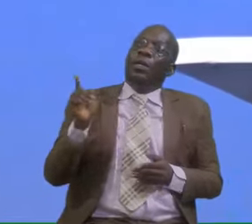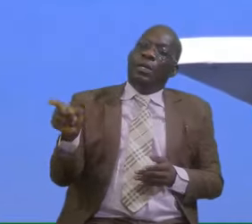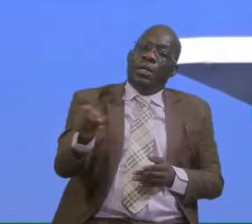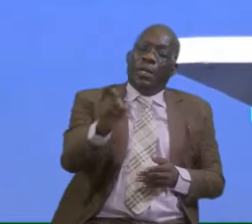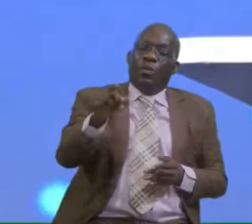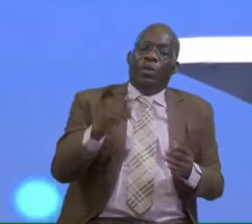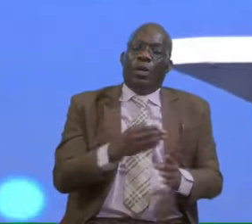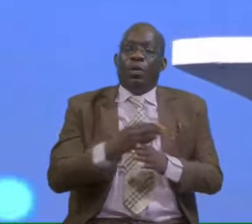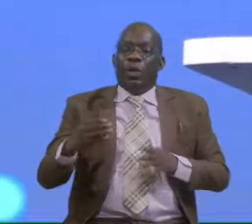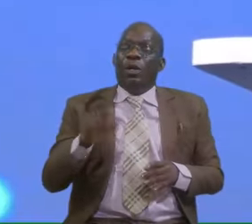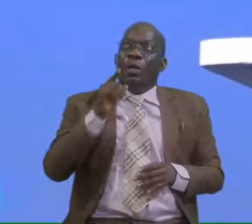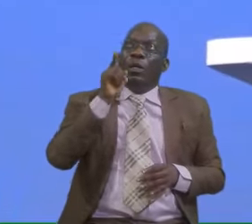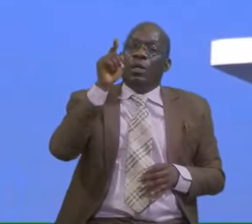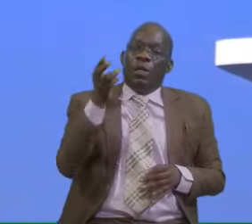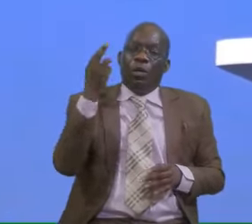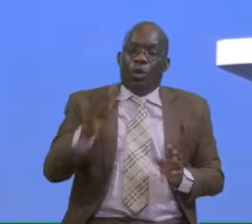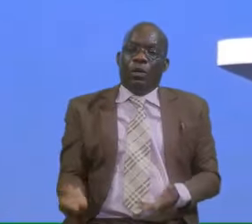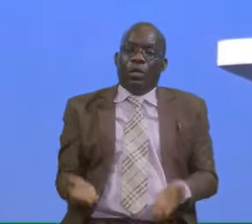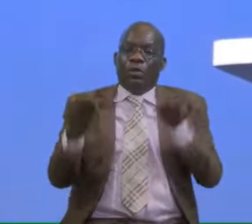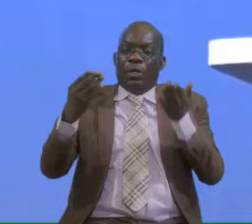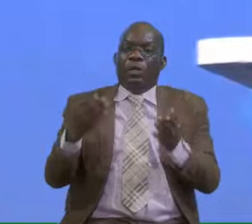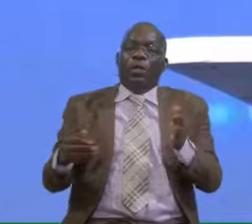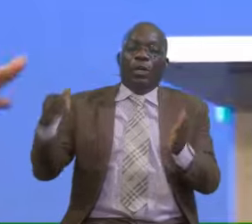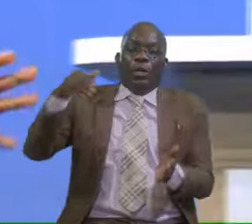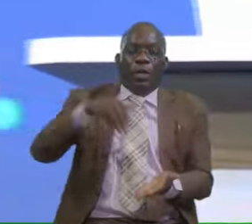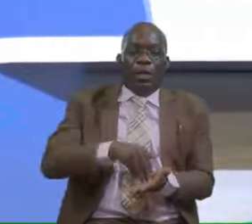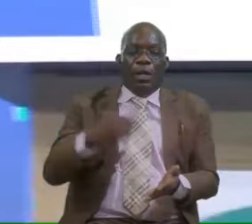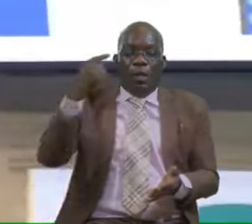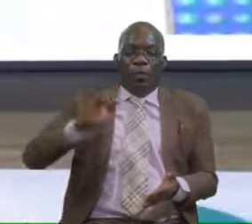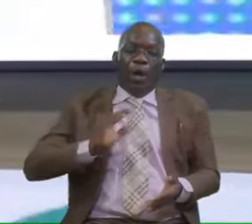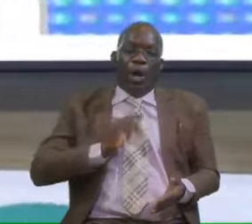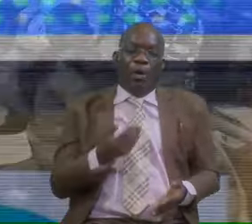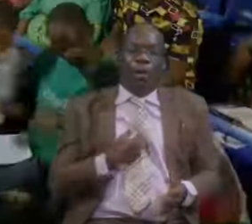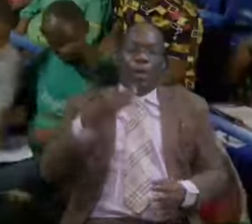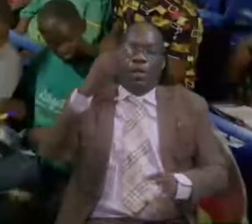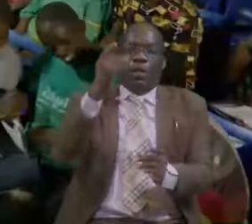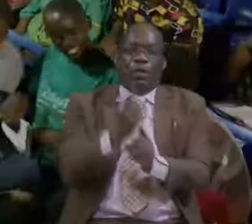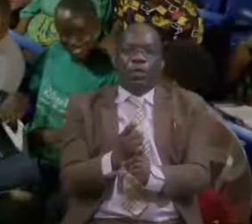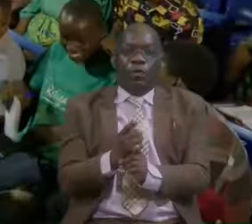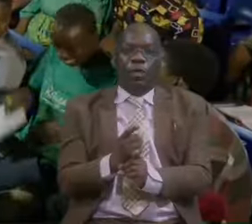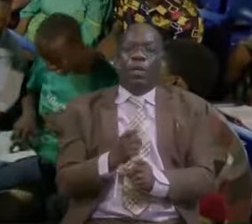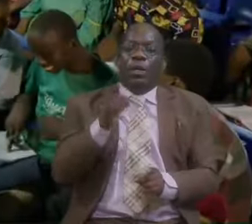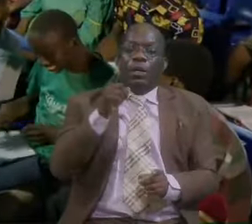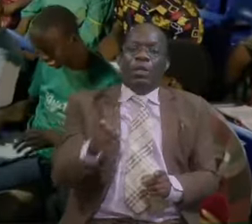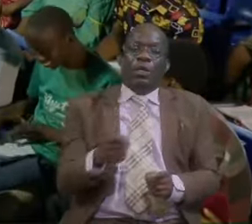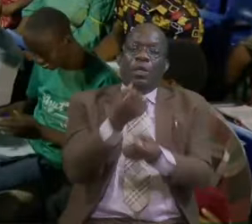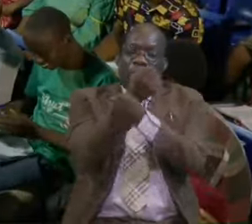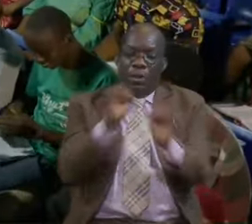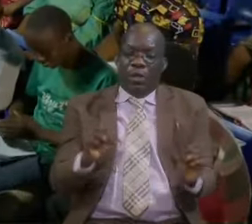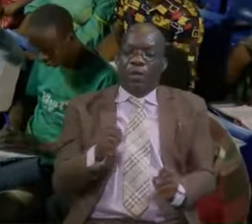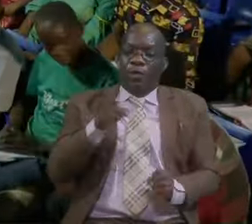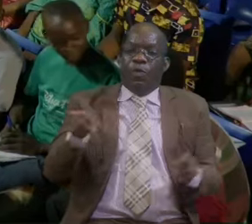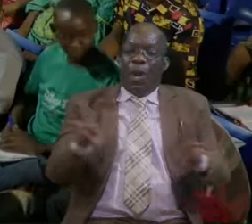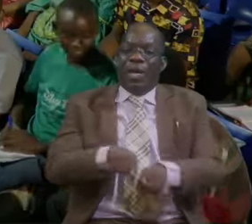raised again for our justification. Then he justifies you just as if you had